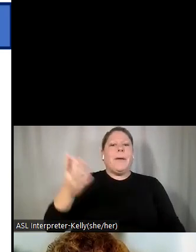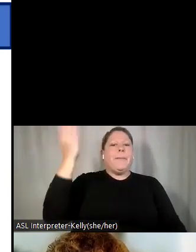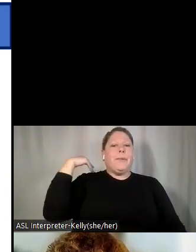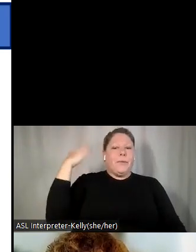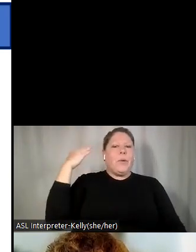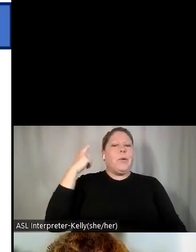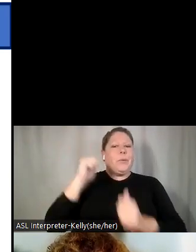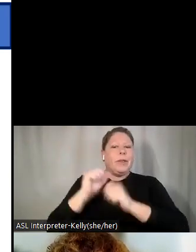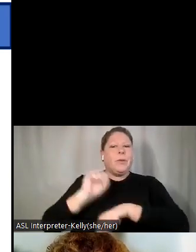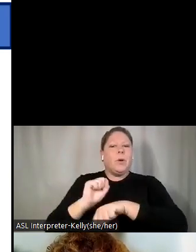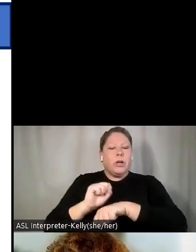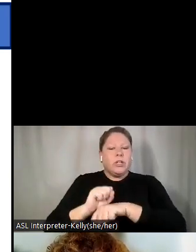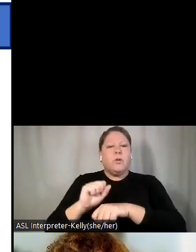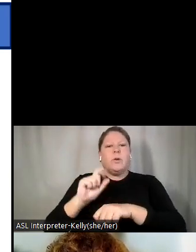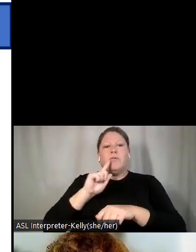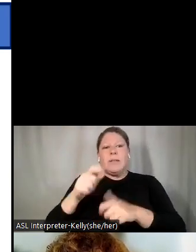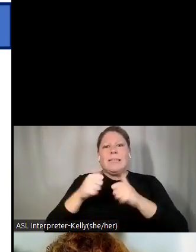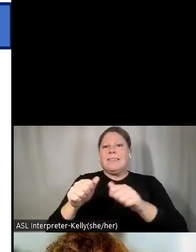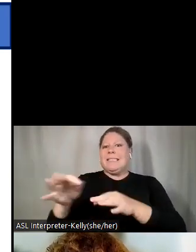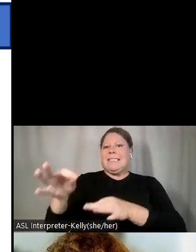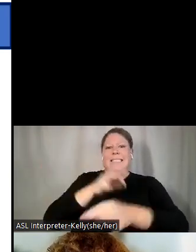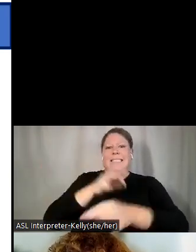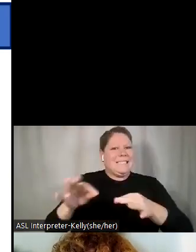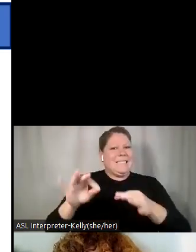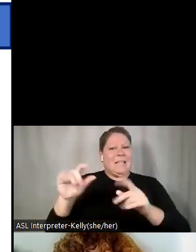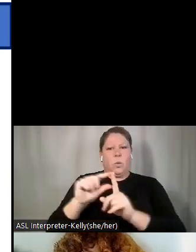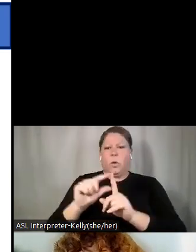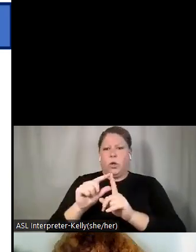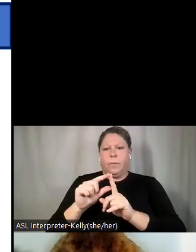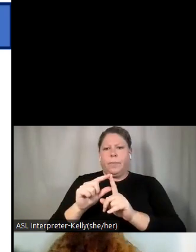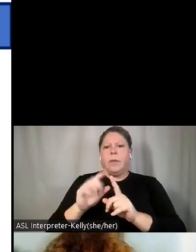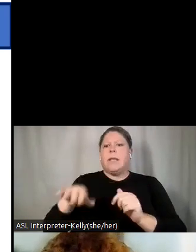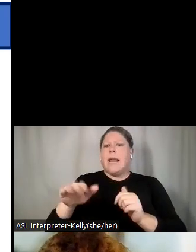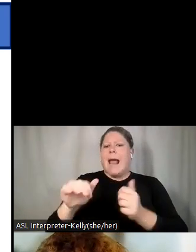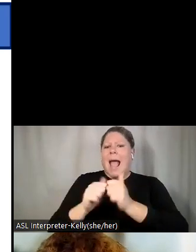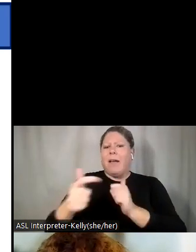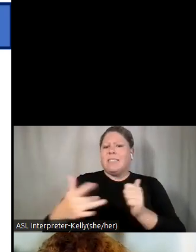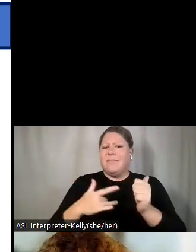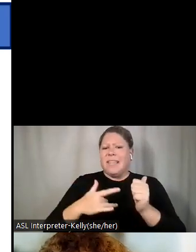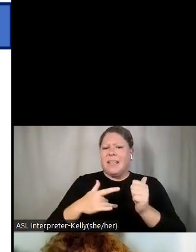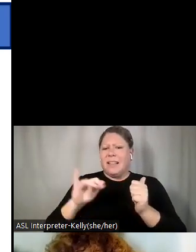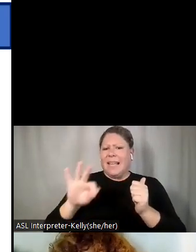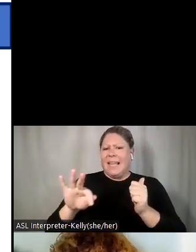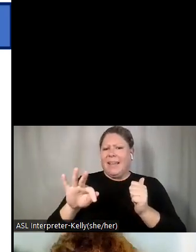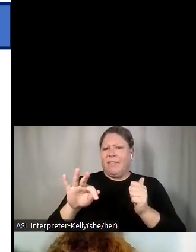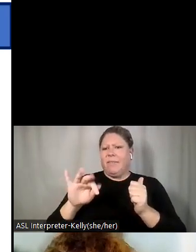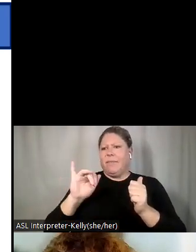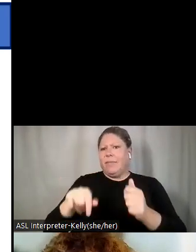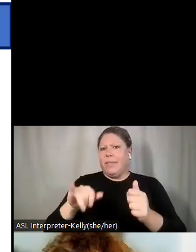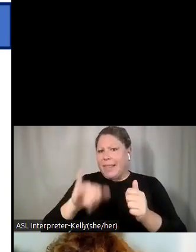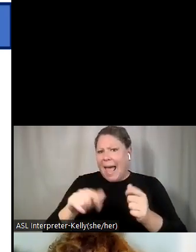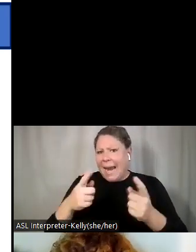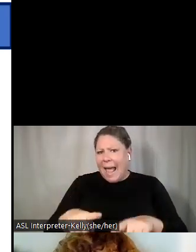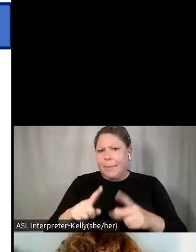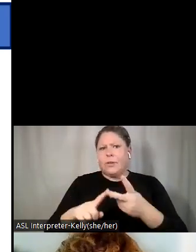So we've really tried instead to ask people, well, how does it feel when things like this happen? How does it feel when you're made to wait?